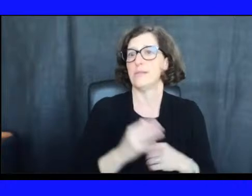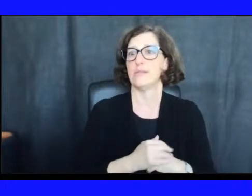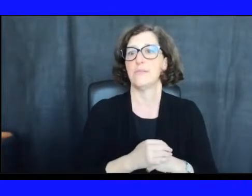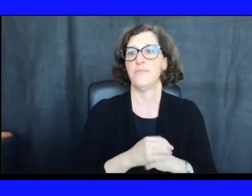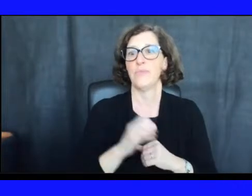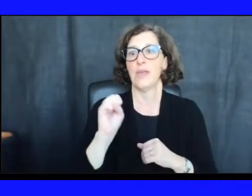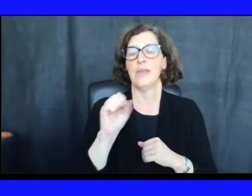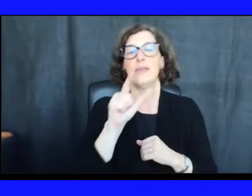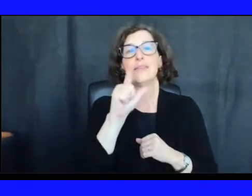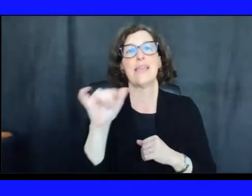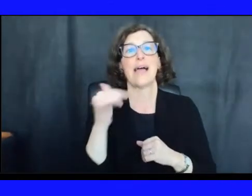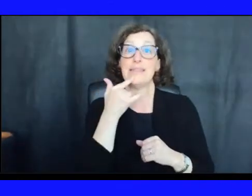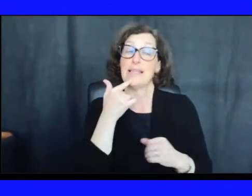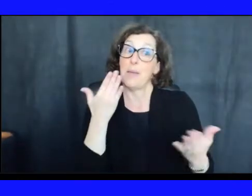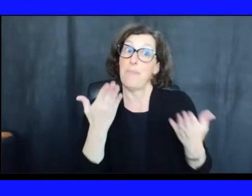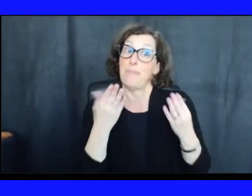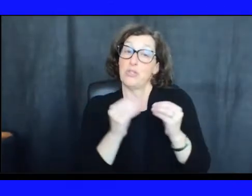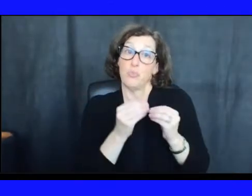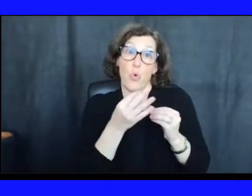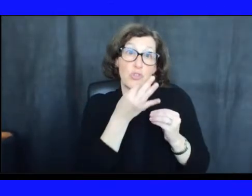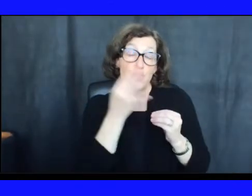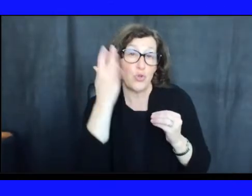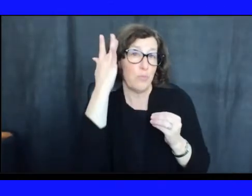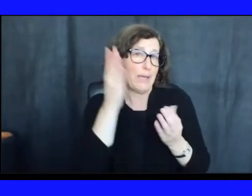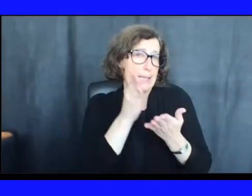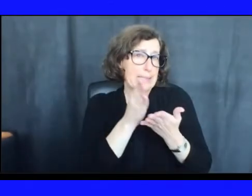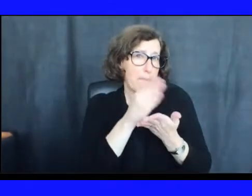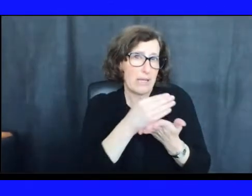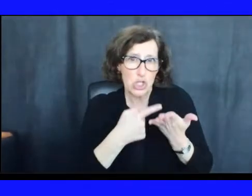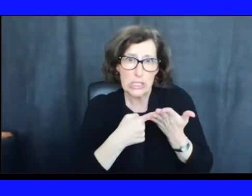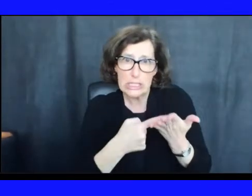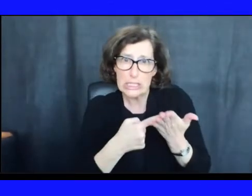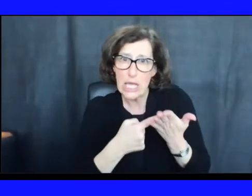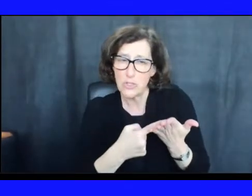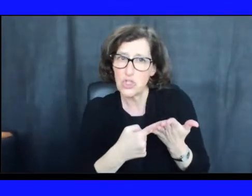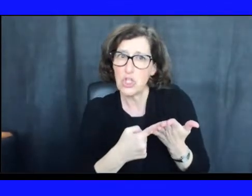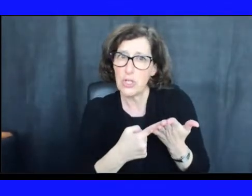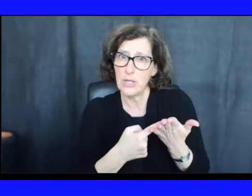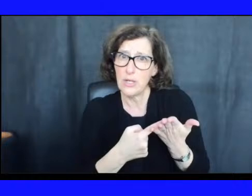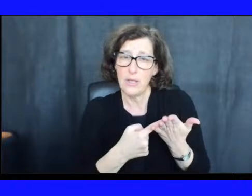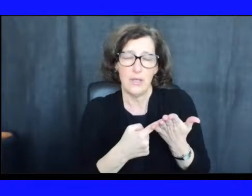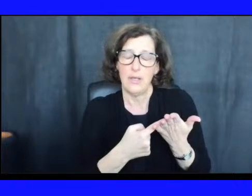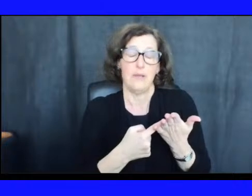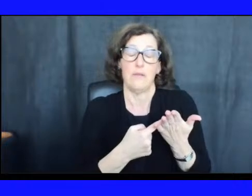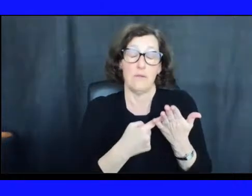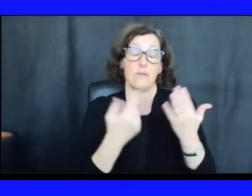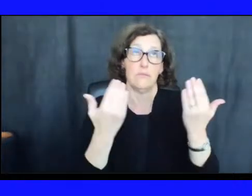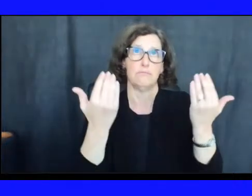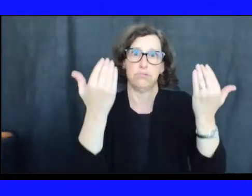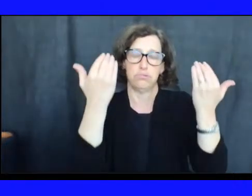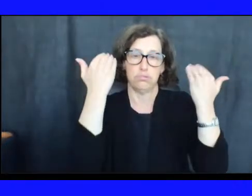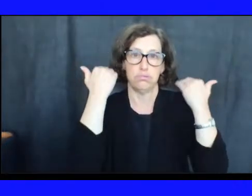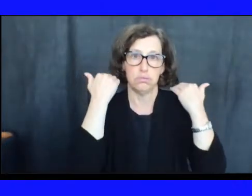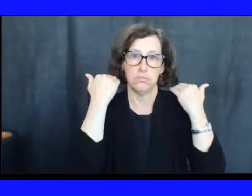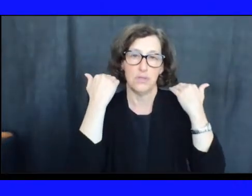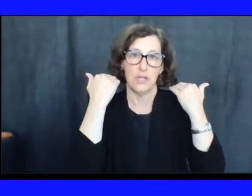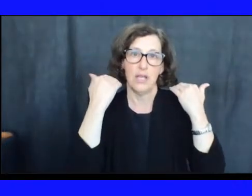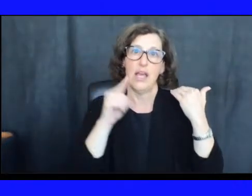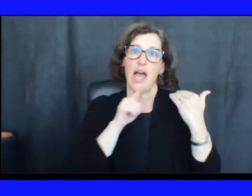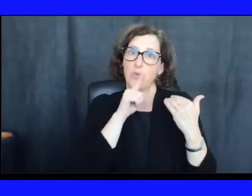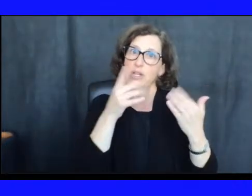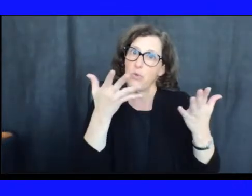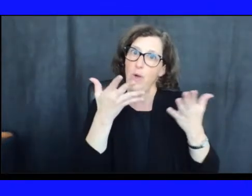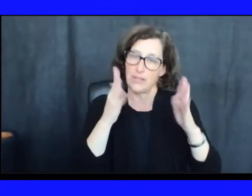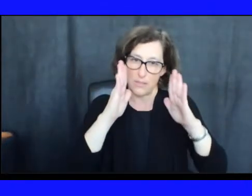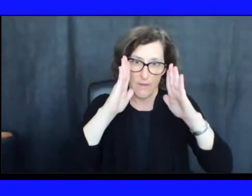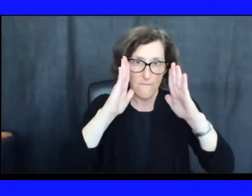on the timing and the agenda for the board meetings, but Coalicia, she may be able to share with us later in